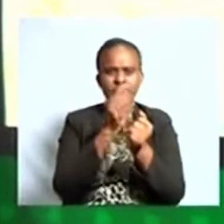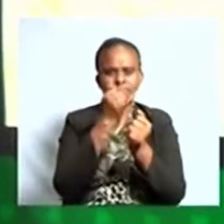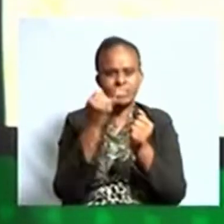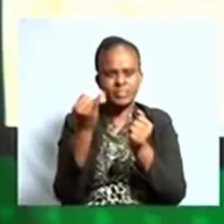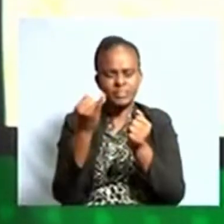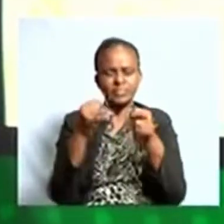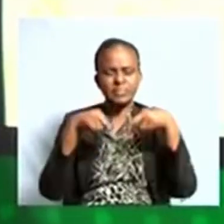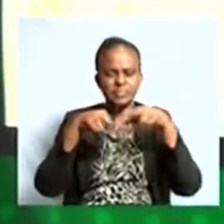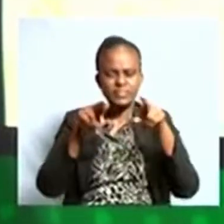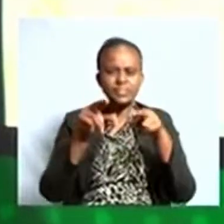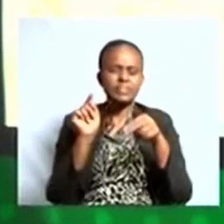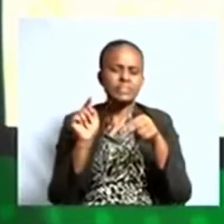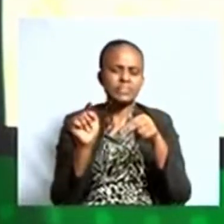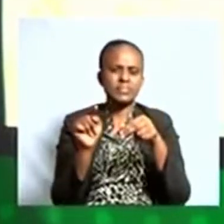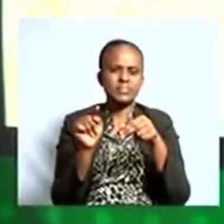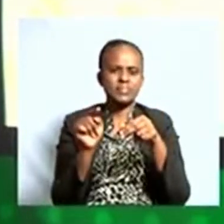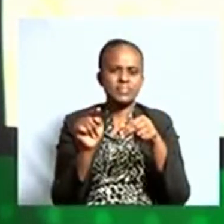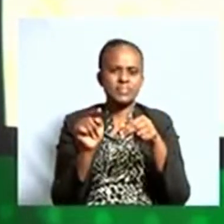network, because